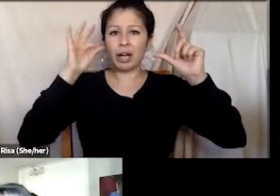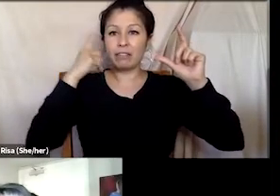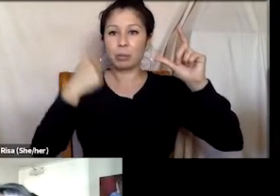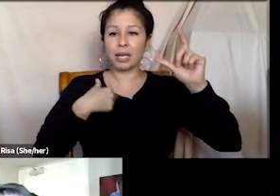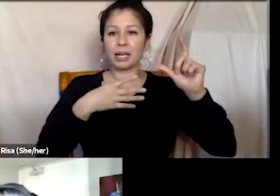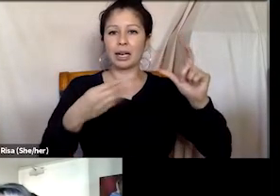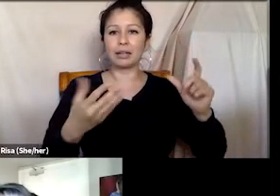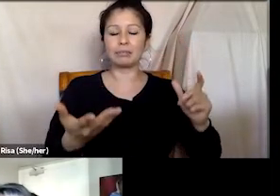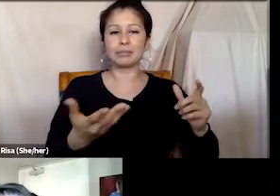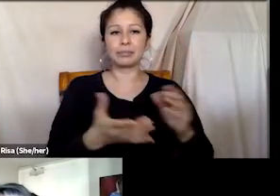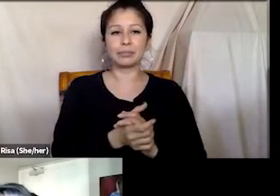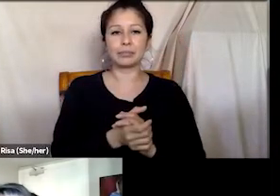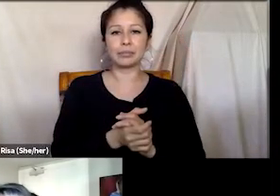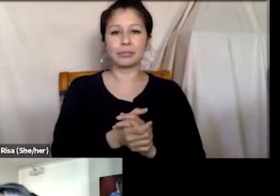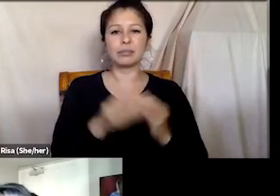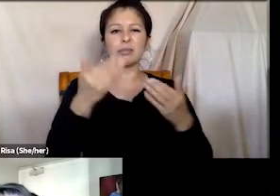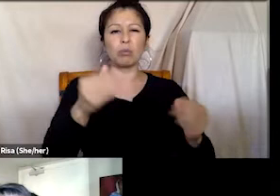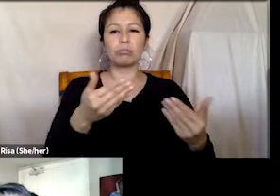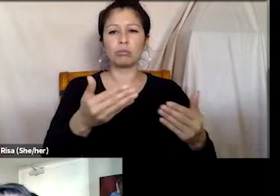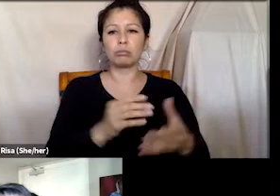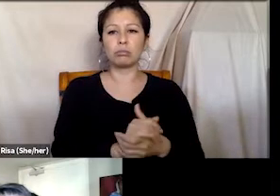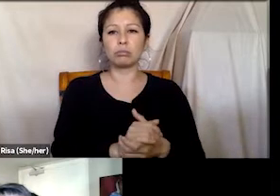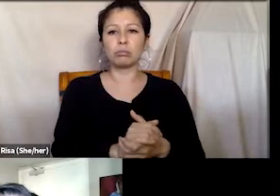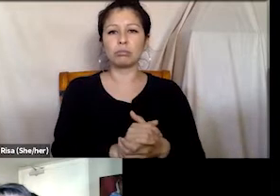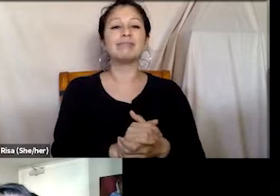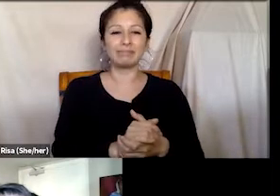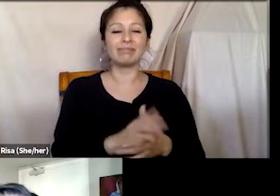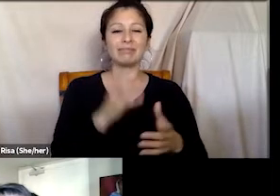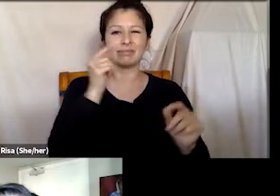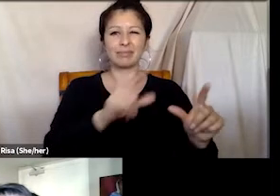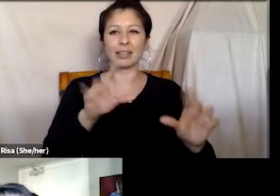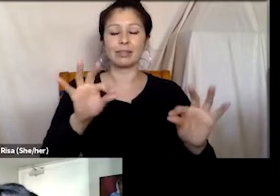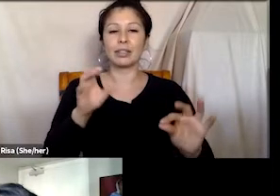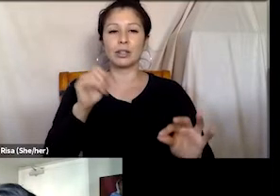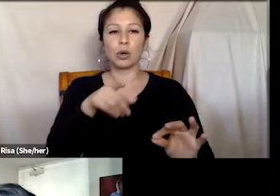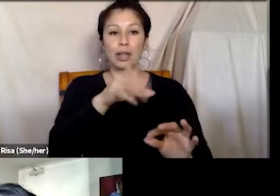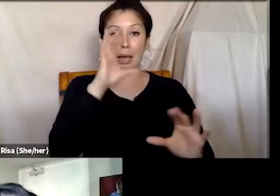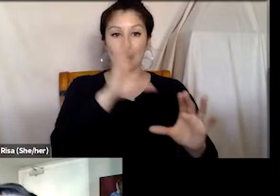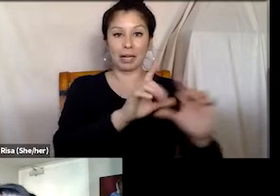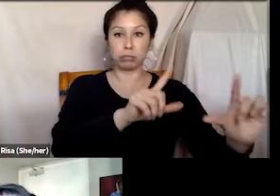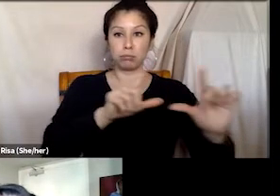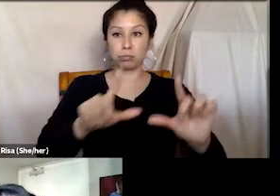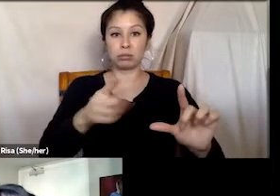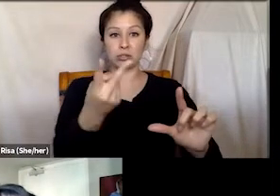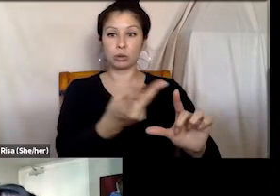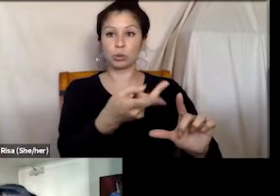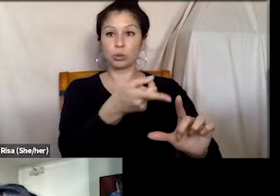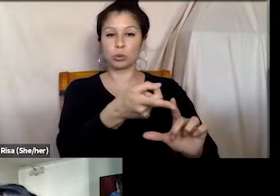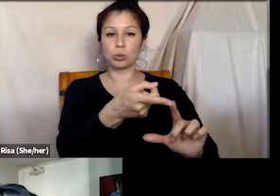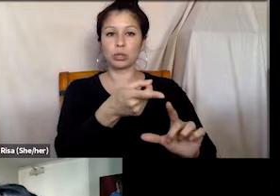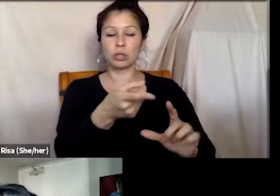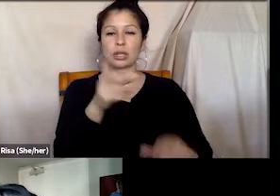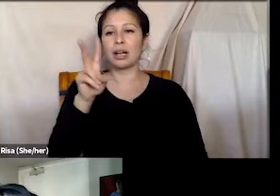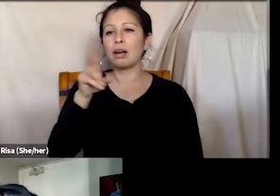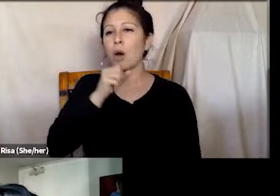And go ahead. There you go. So these images you're looking at now are